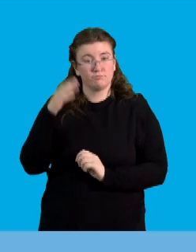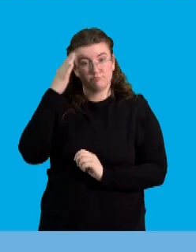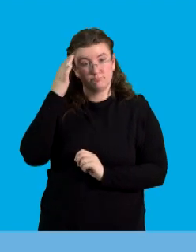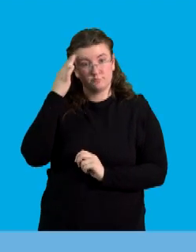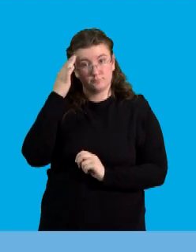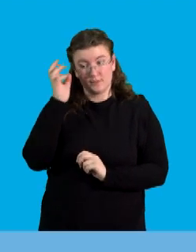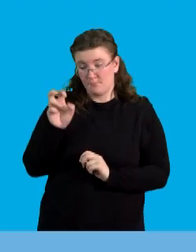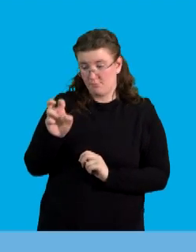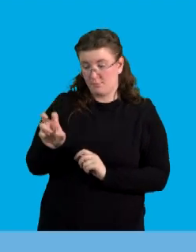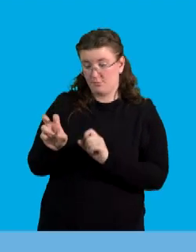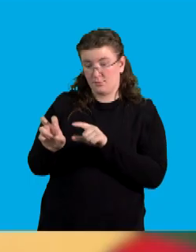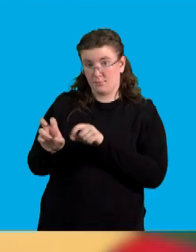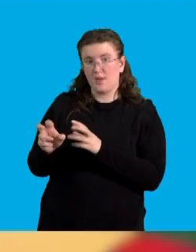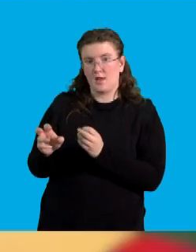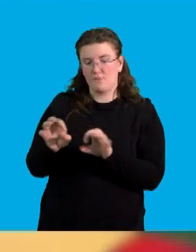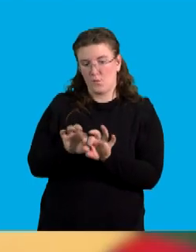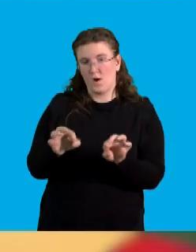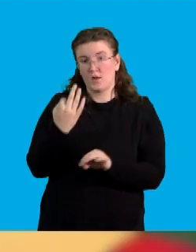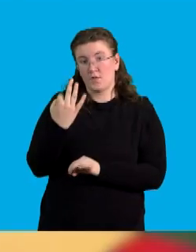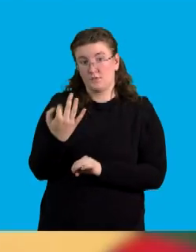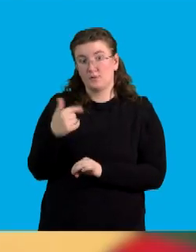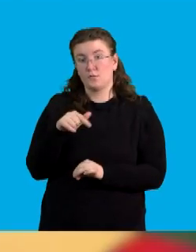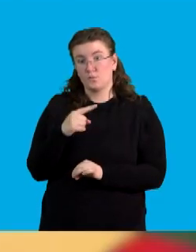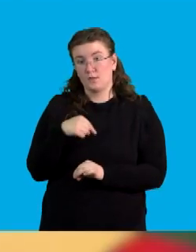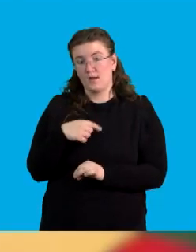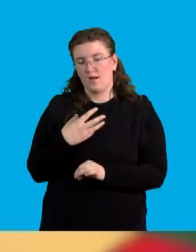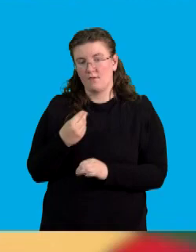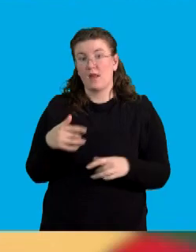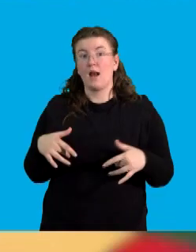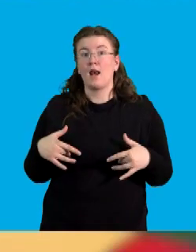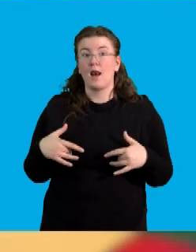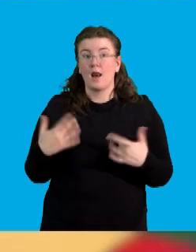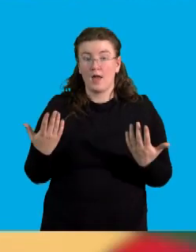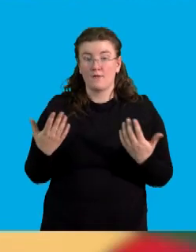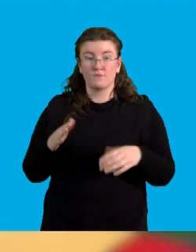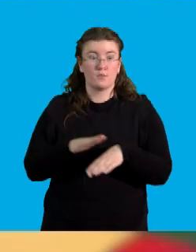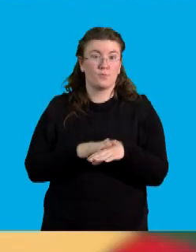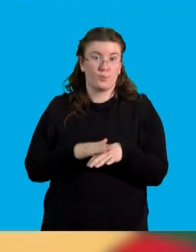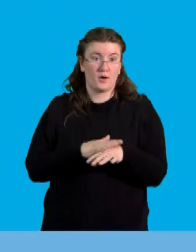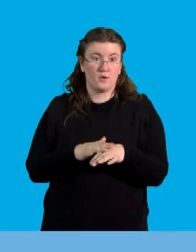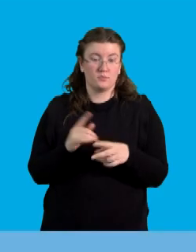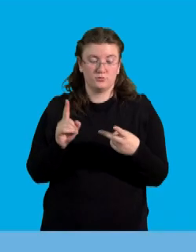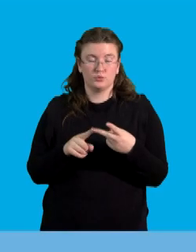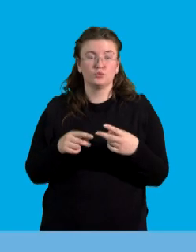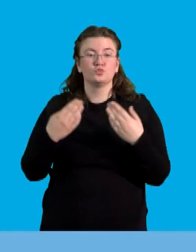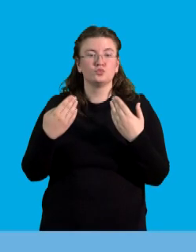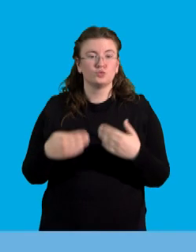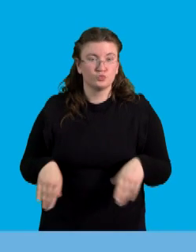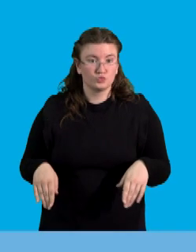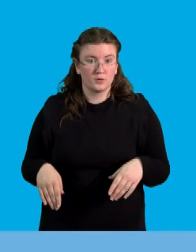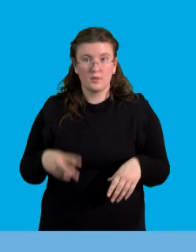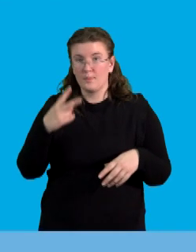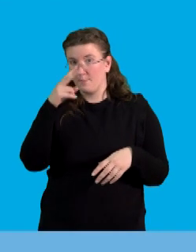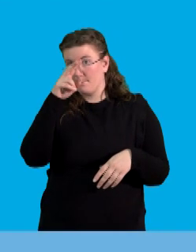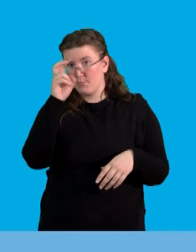a 3-pin plug has 3 wires. We have our live wire, which is brown. We also have our neutral wire, which is